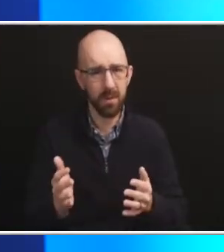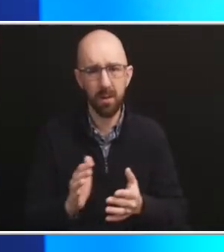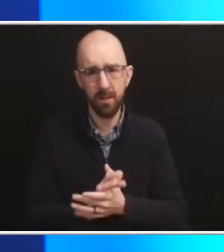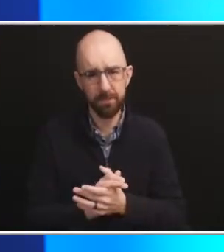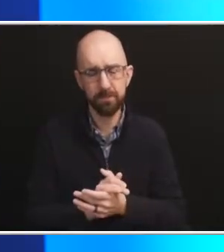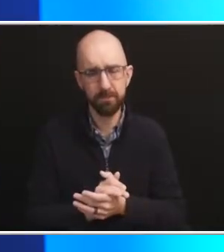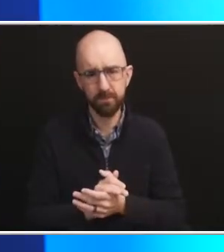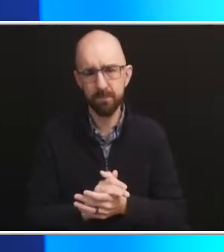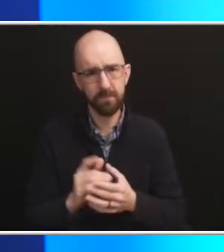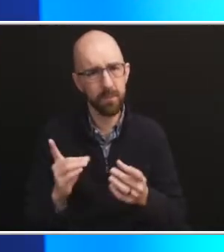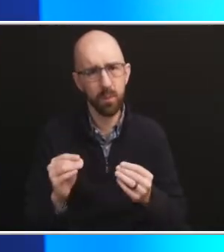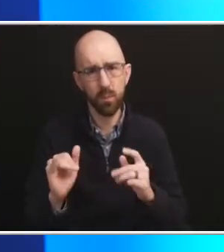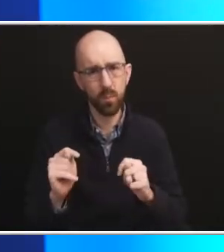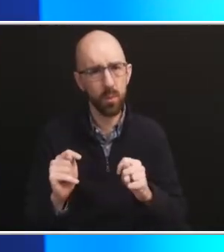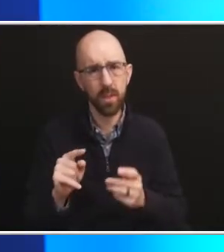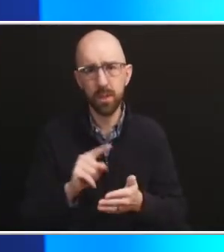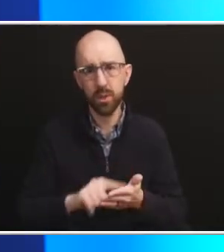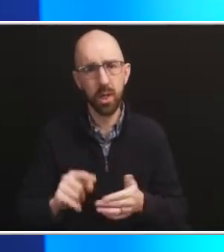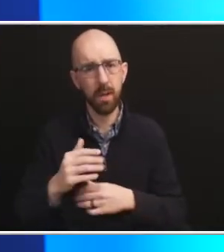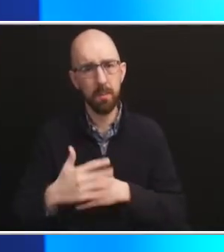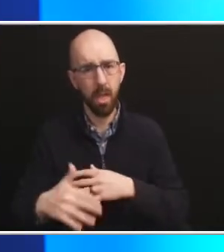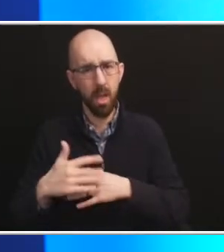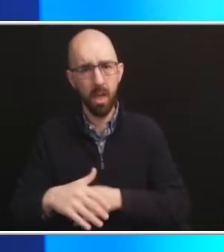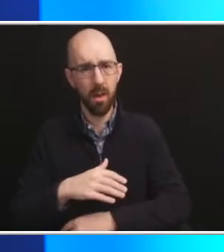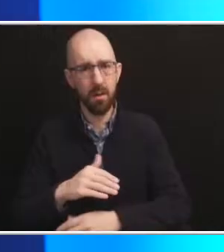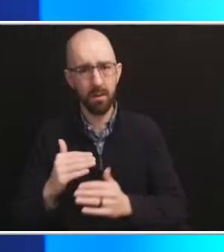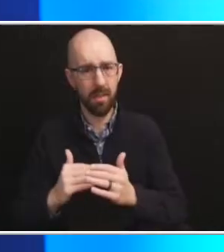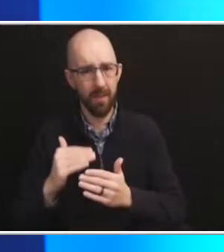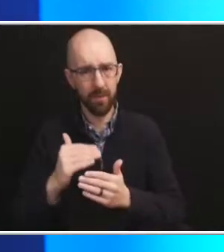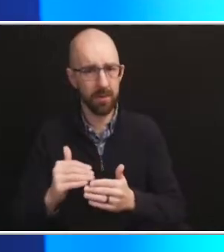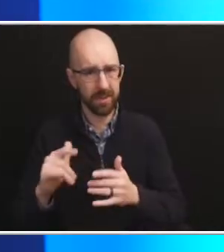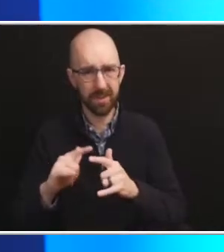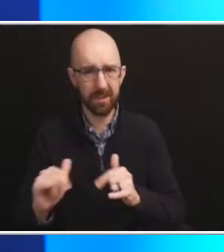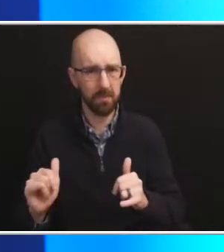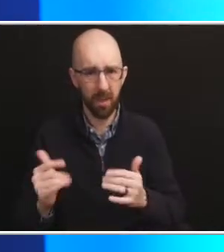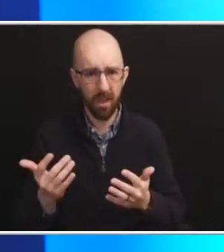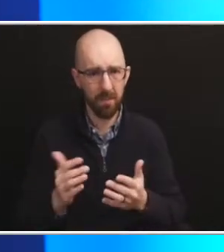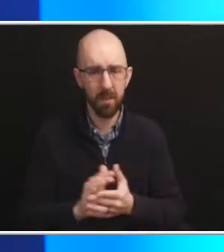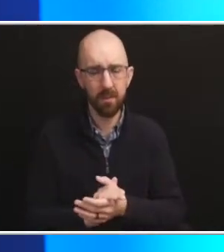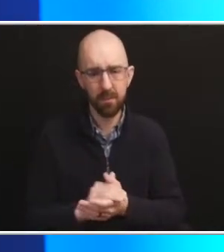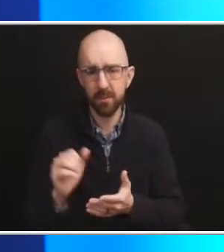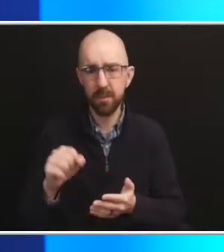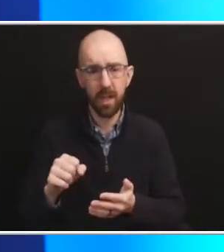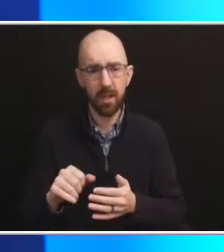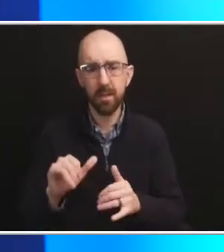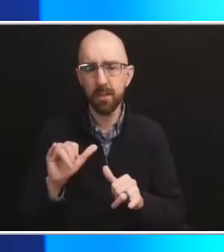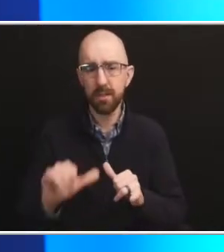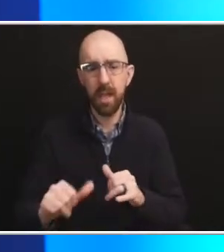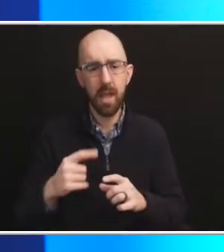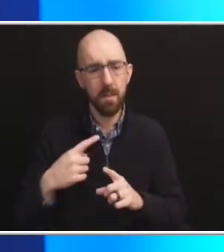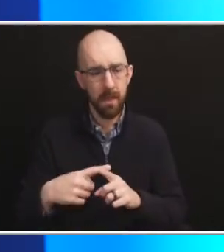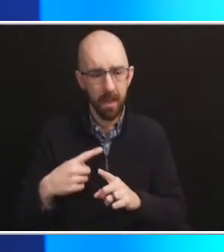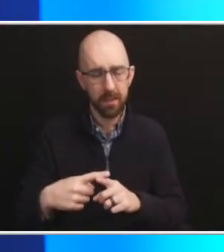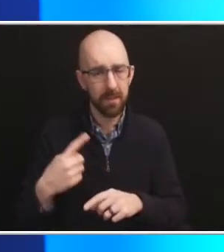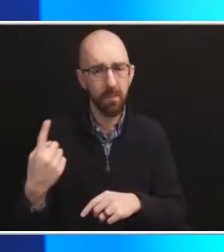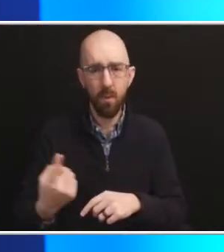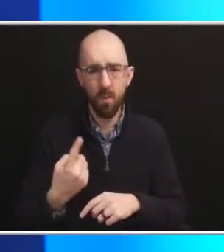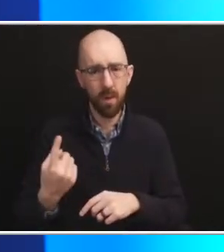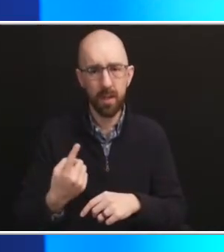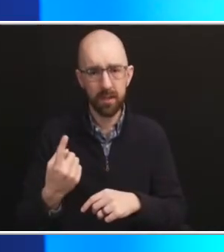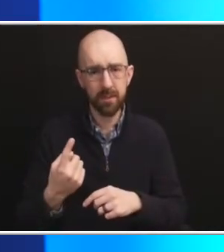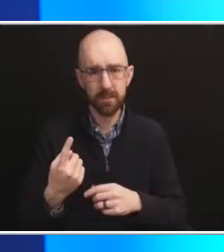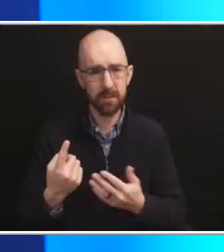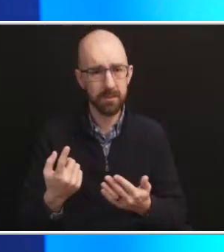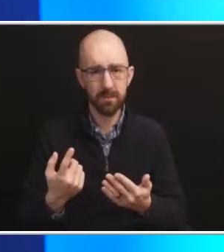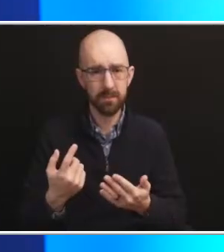it. Check your blood levels while you're doing that. And stay positive and always be